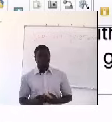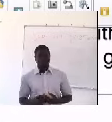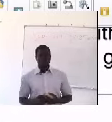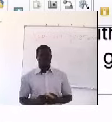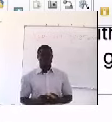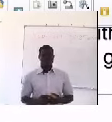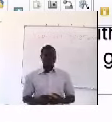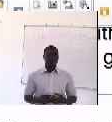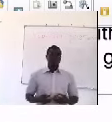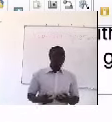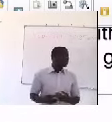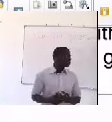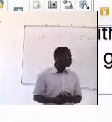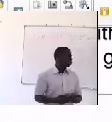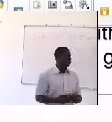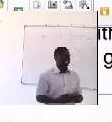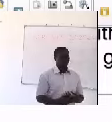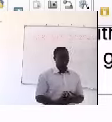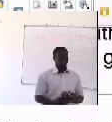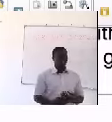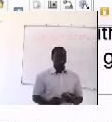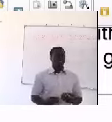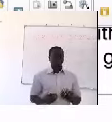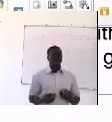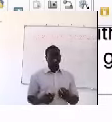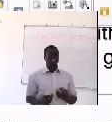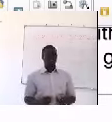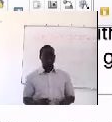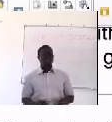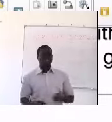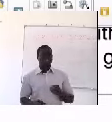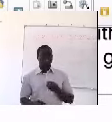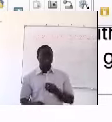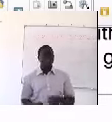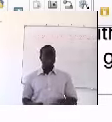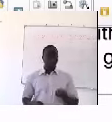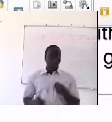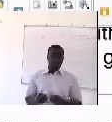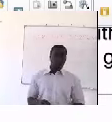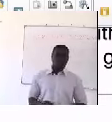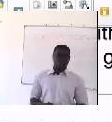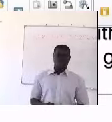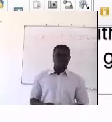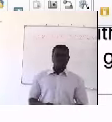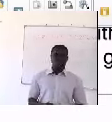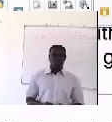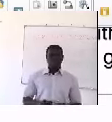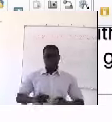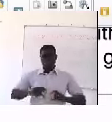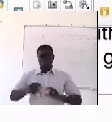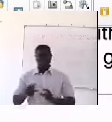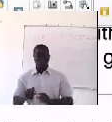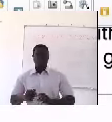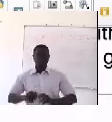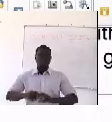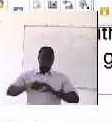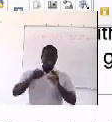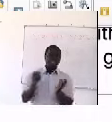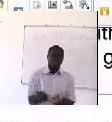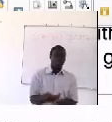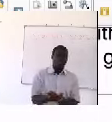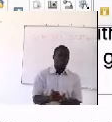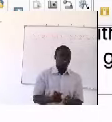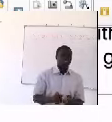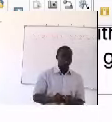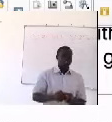in the somatic nervous system, it also stimulates effectors. Whereas the automatic nervous system, it may stimulate or